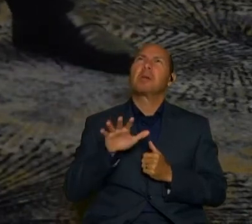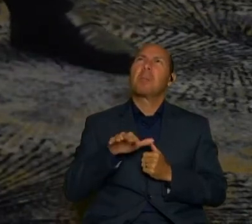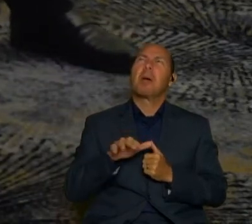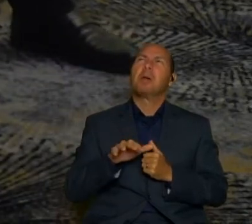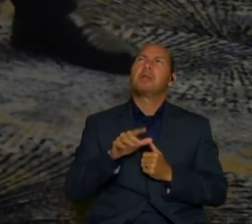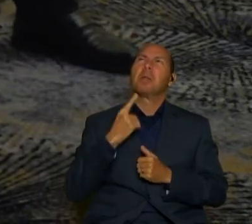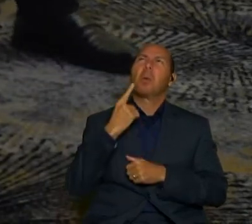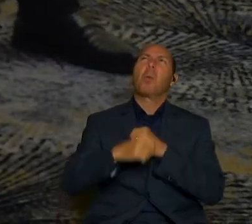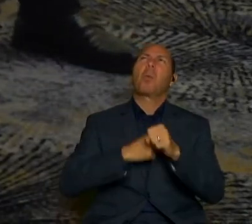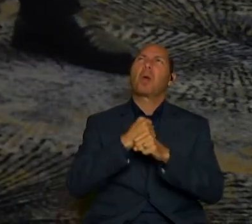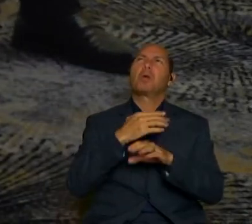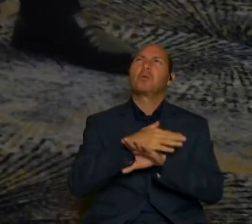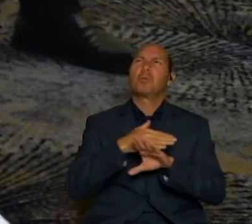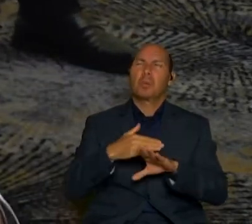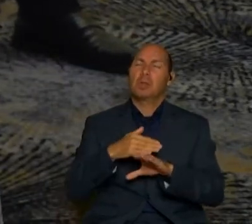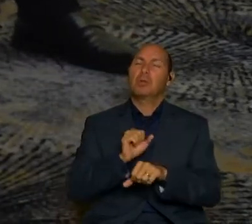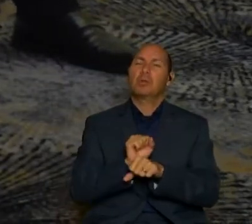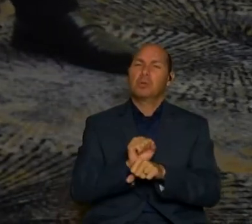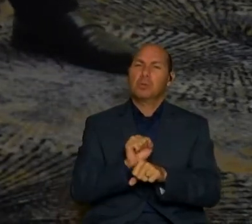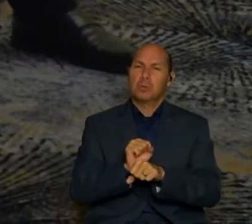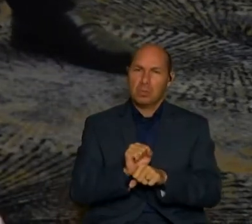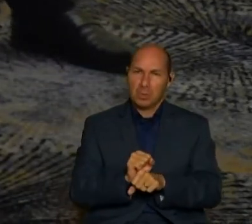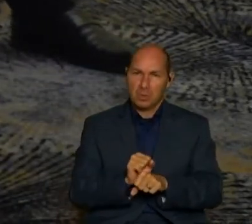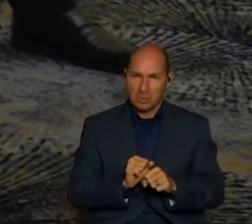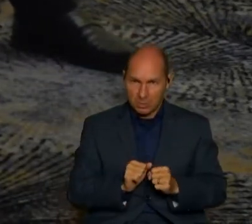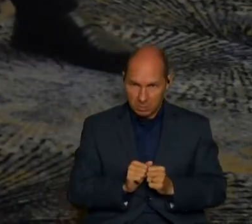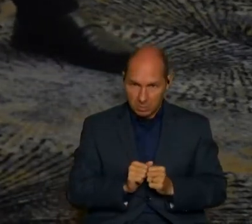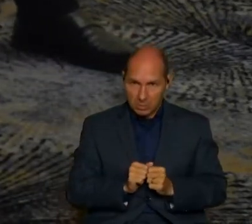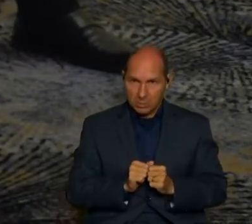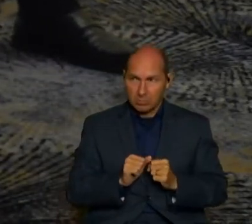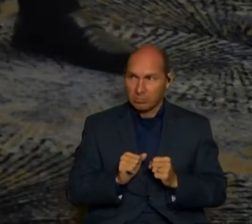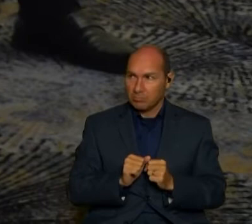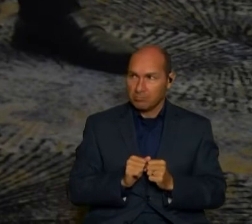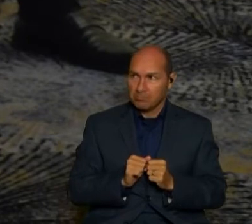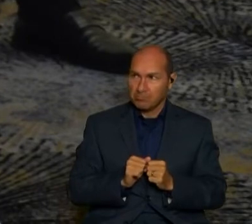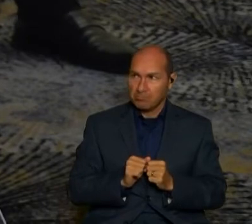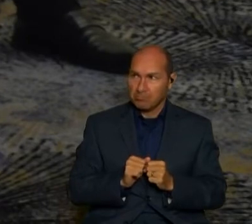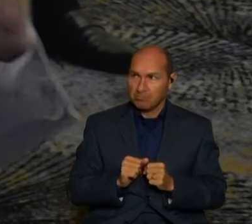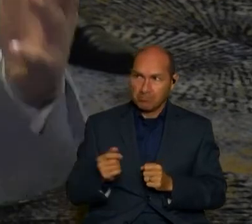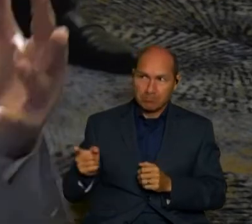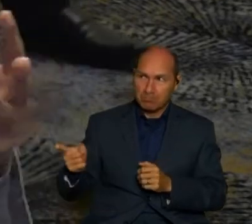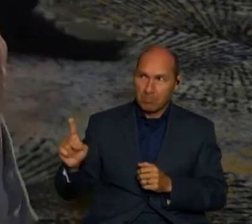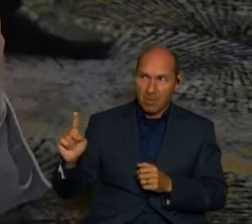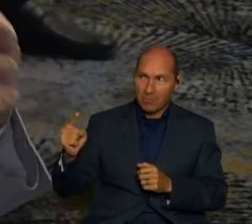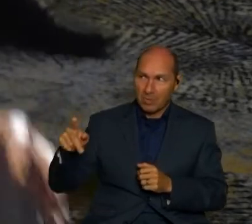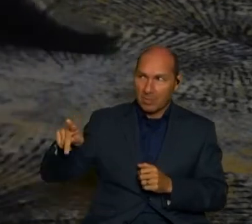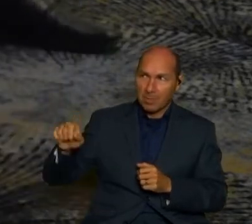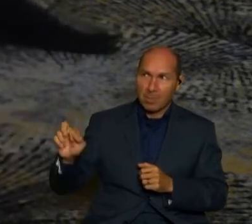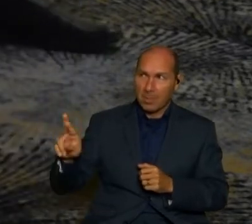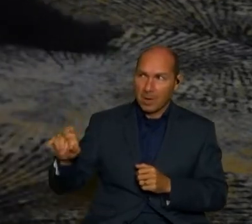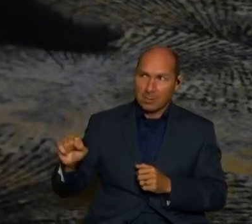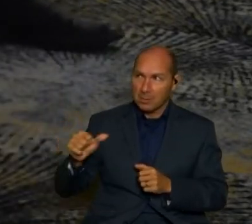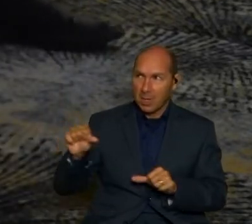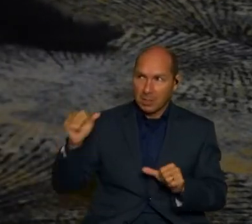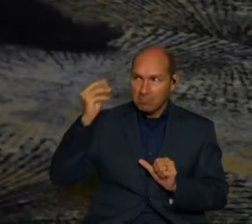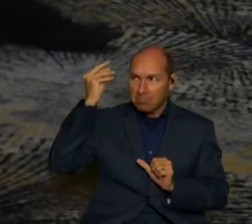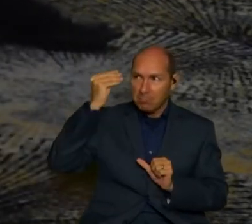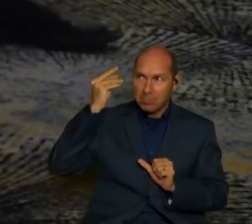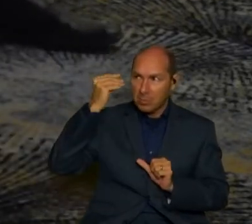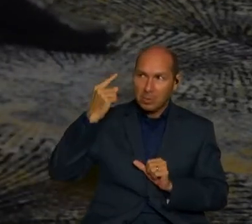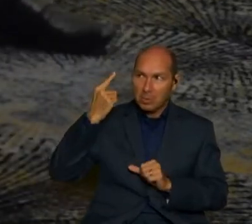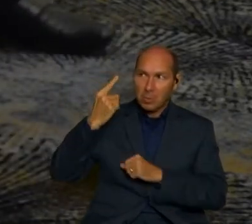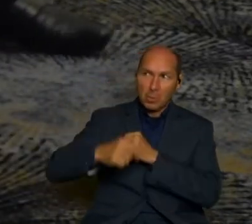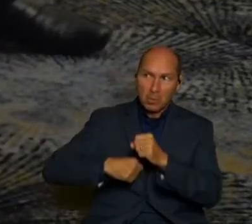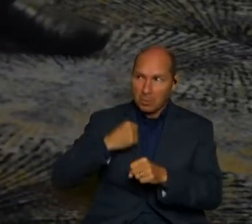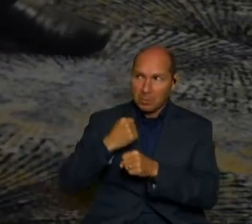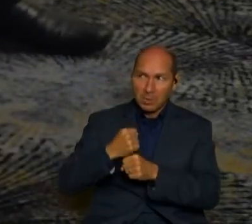work from your end. So we'll start with you, Secretary Perez. Any reflection on the last year of work, hard